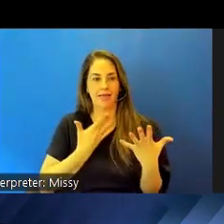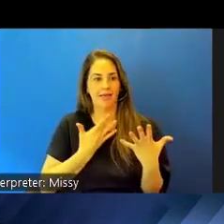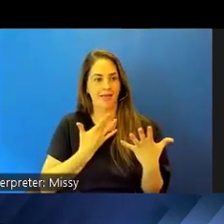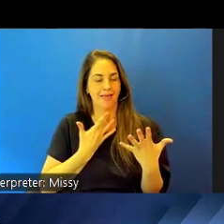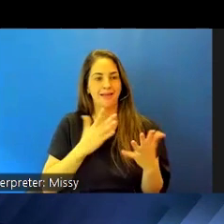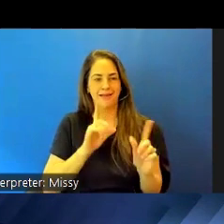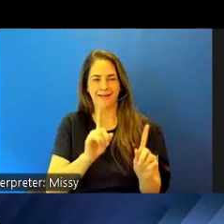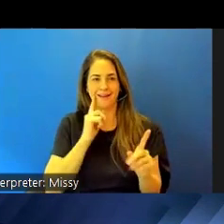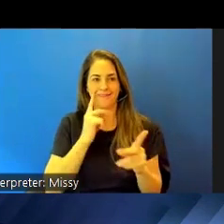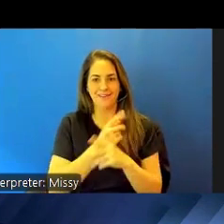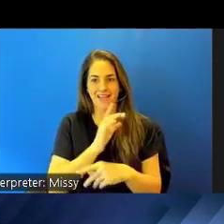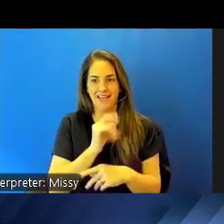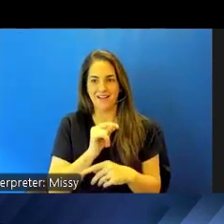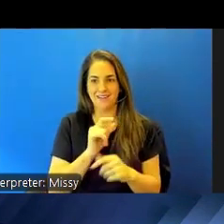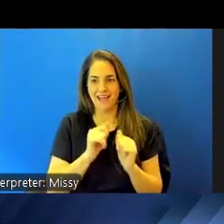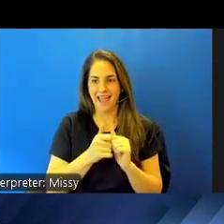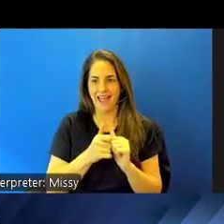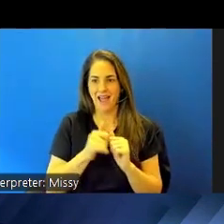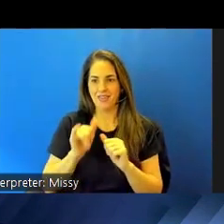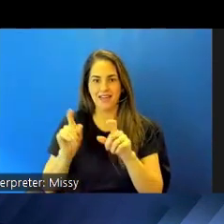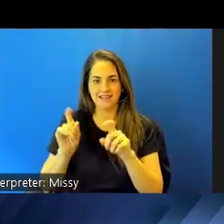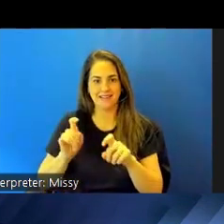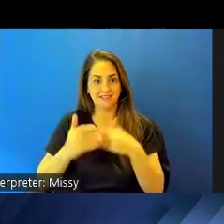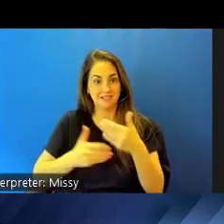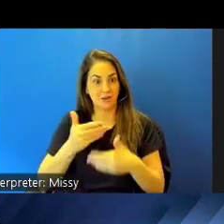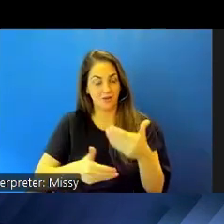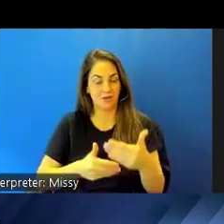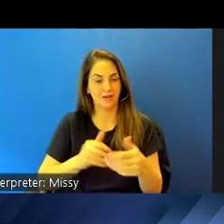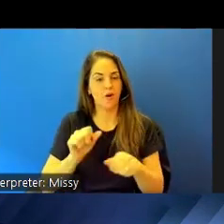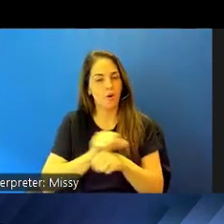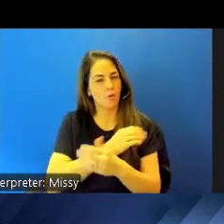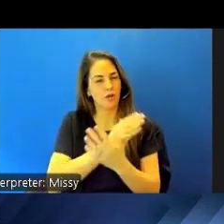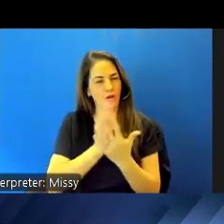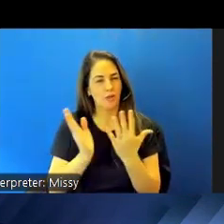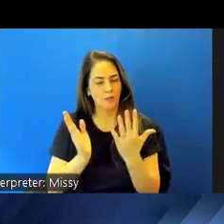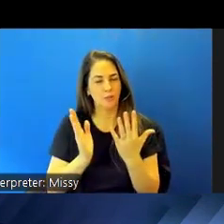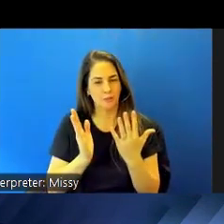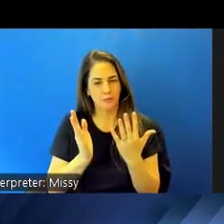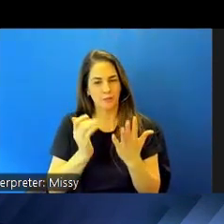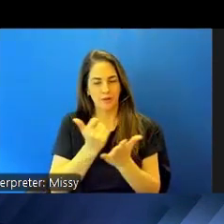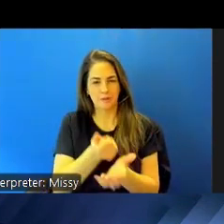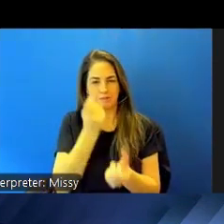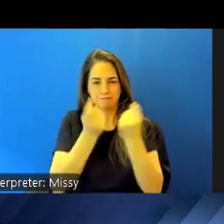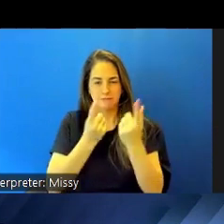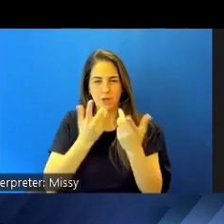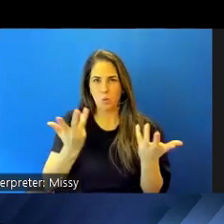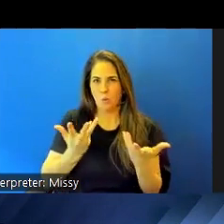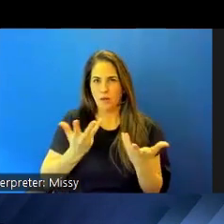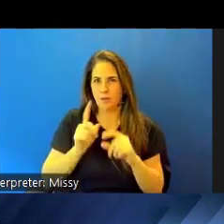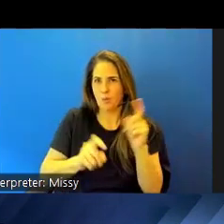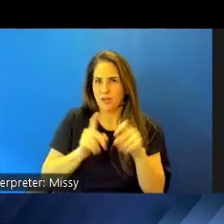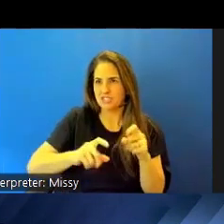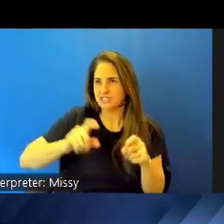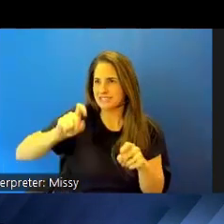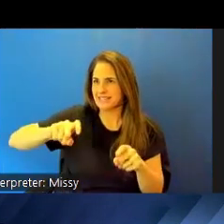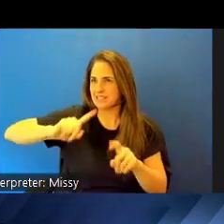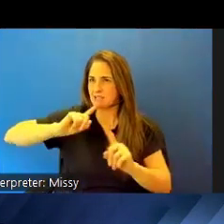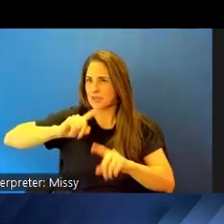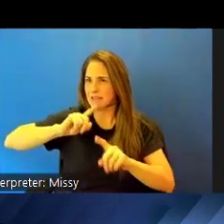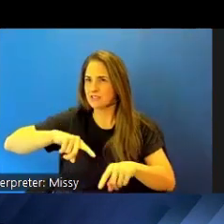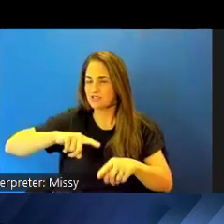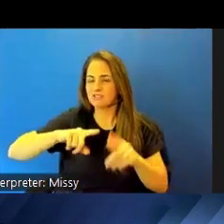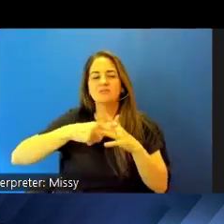let me figure out how that test is going. So working through that to really help understand what questions I needed to be answering, to almost do some